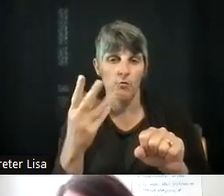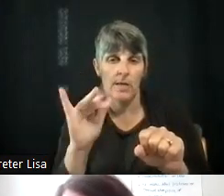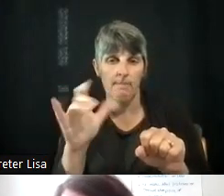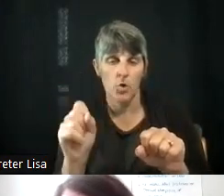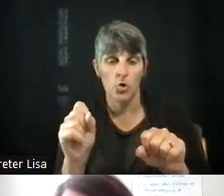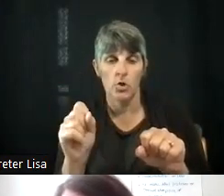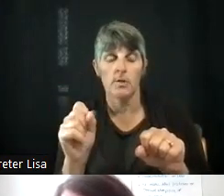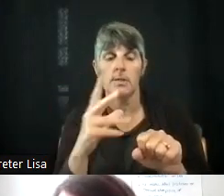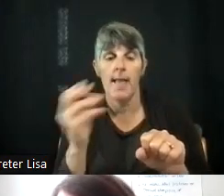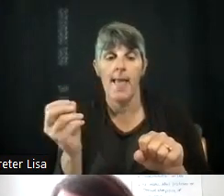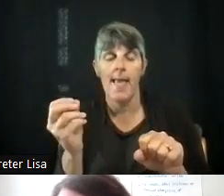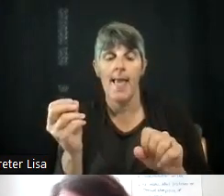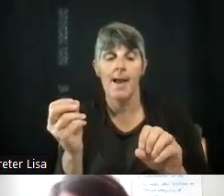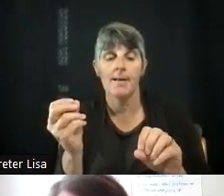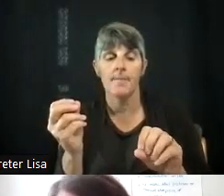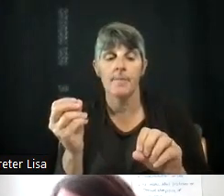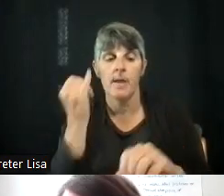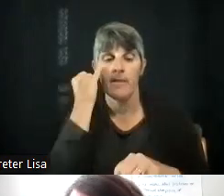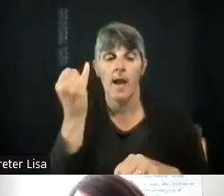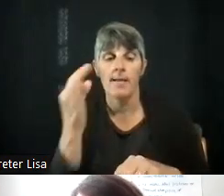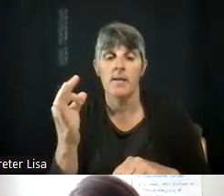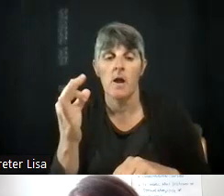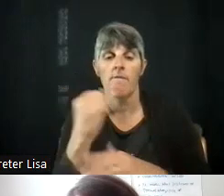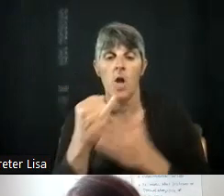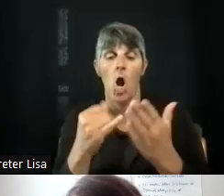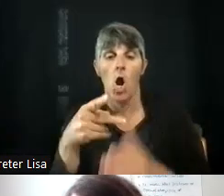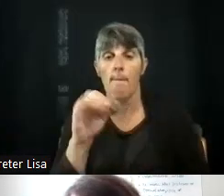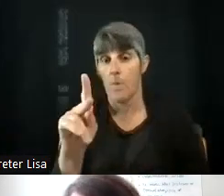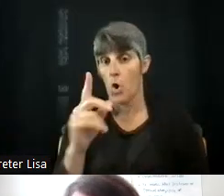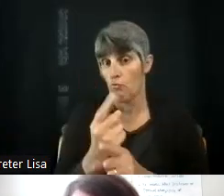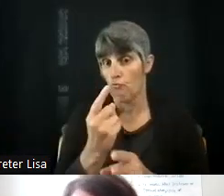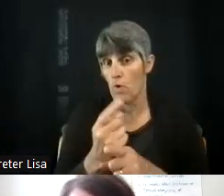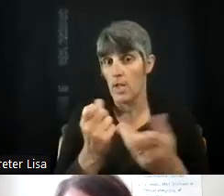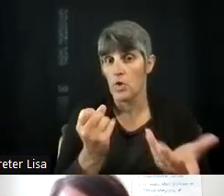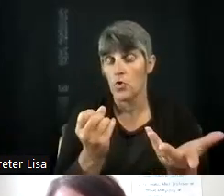murals and the idea of the art park, right? So